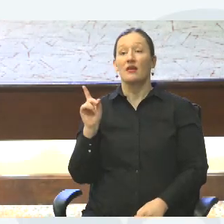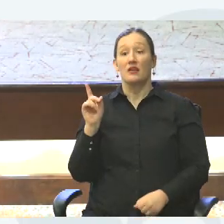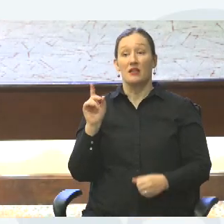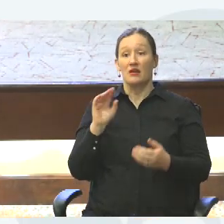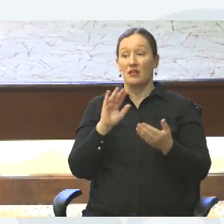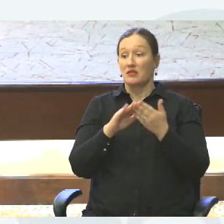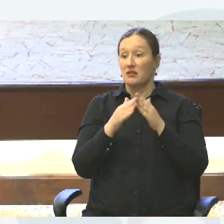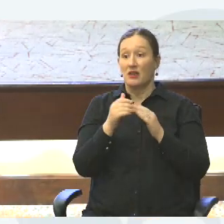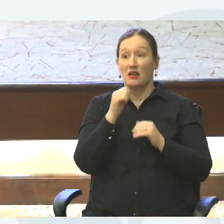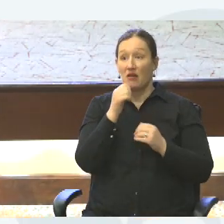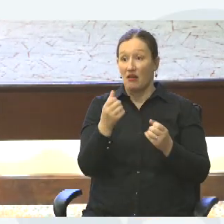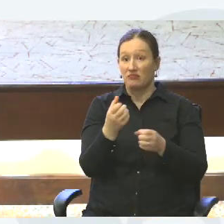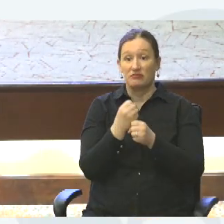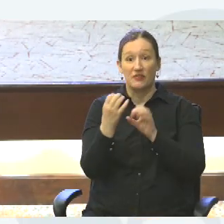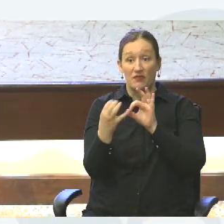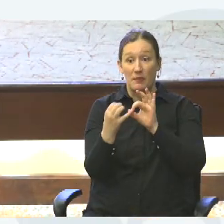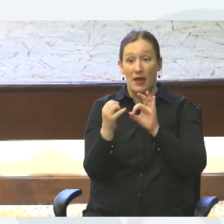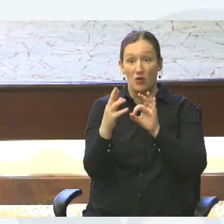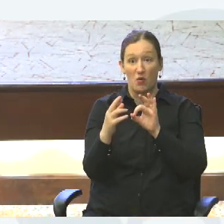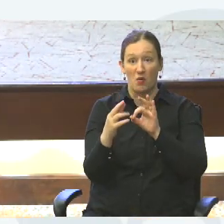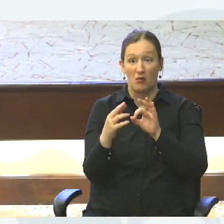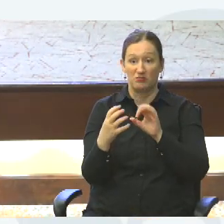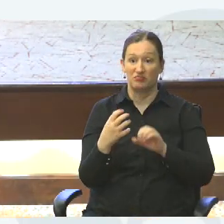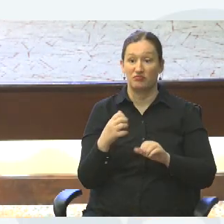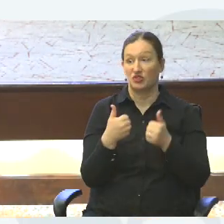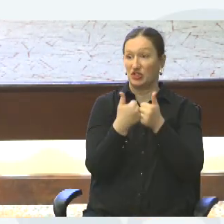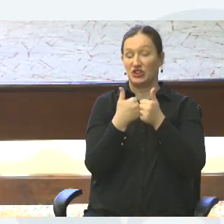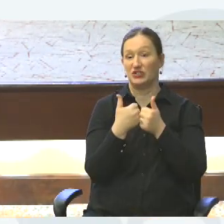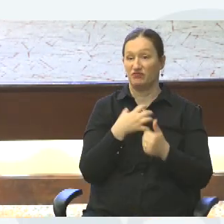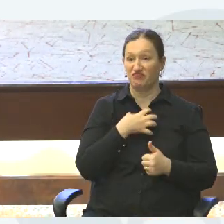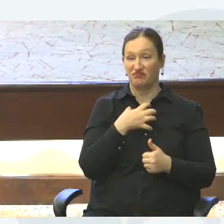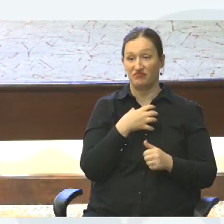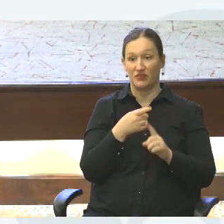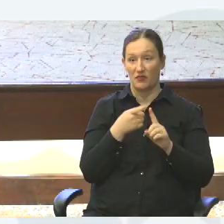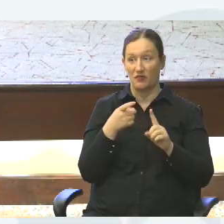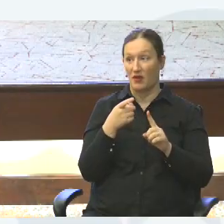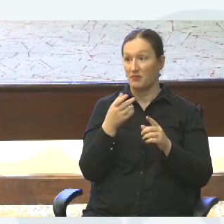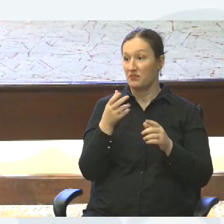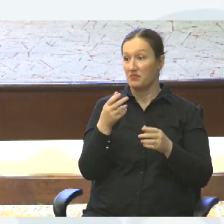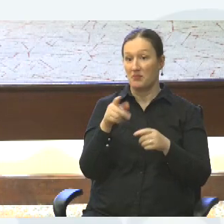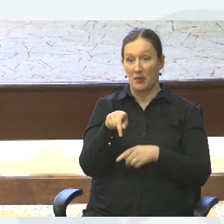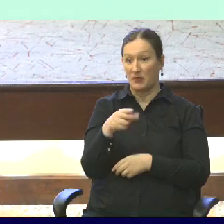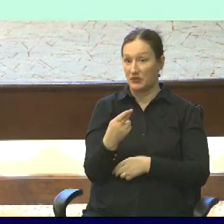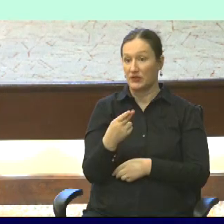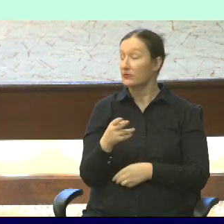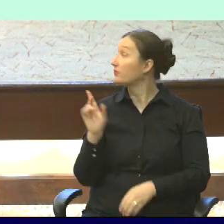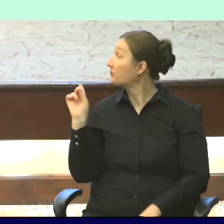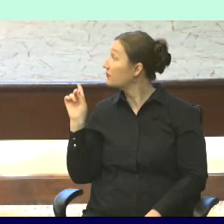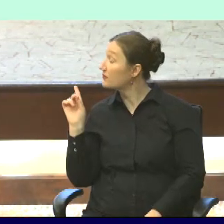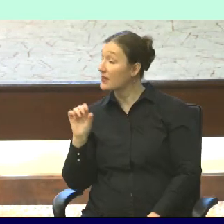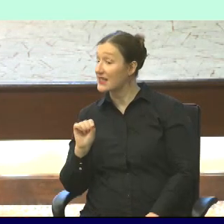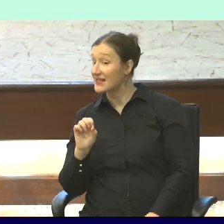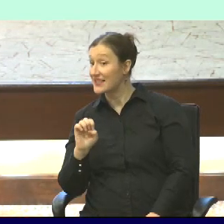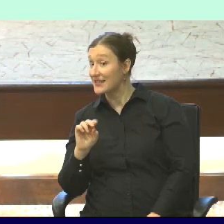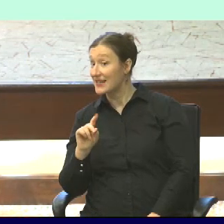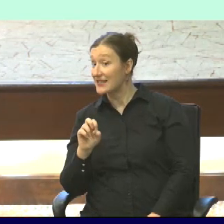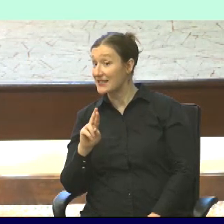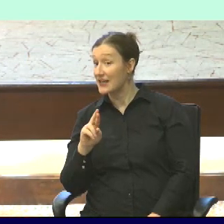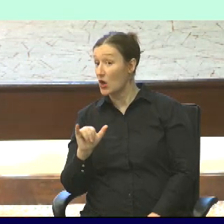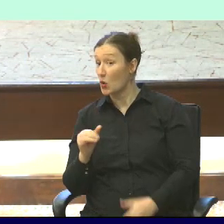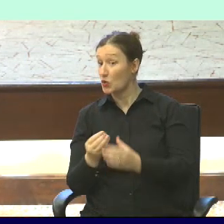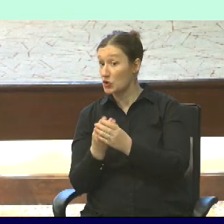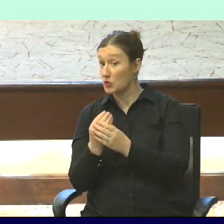or opposition from the public hearing or cards. And Clint, on both sides of the Sendero Springs subdivision, which has got